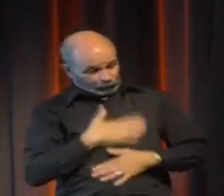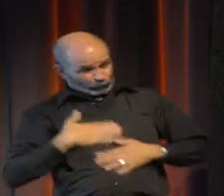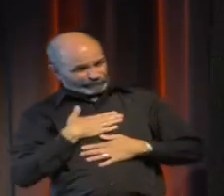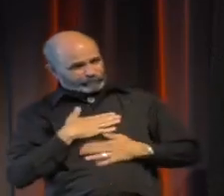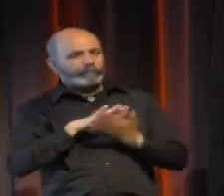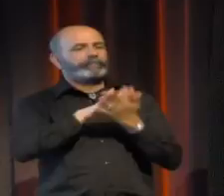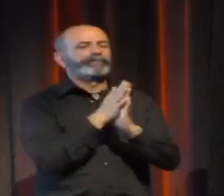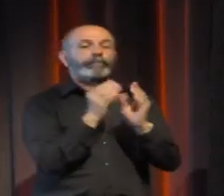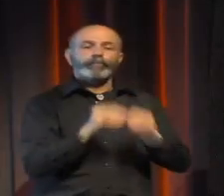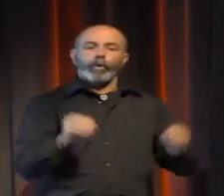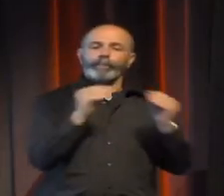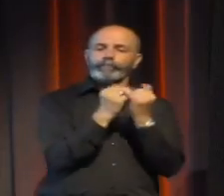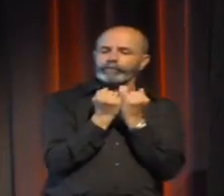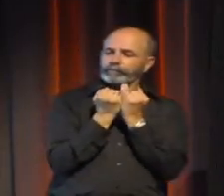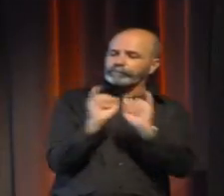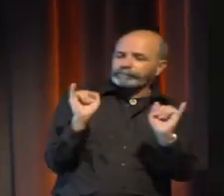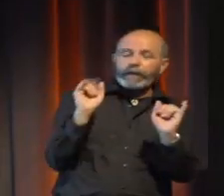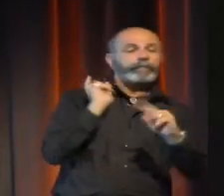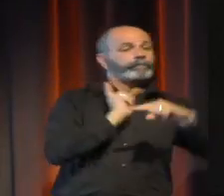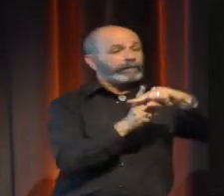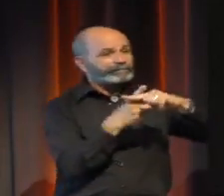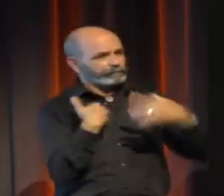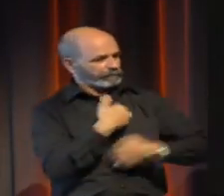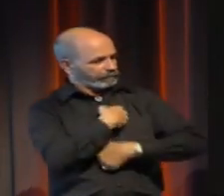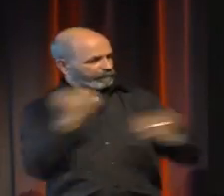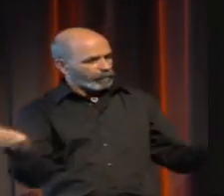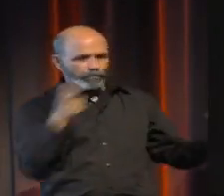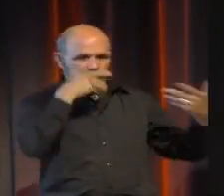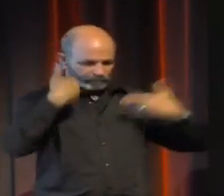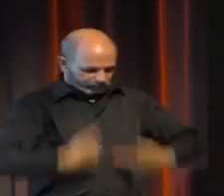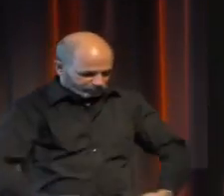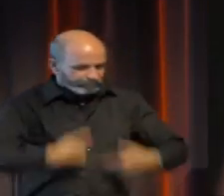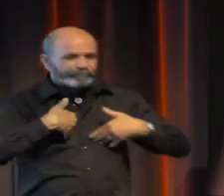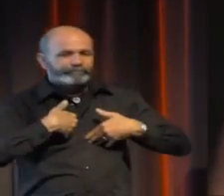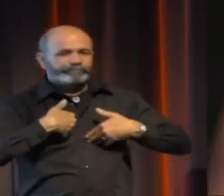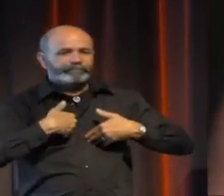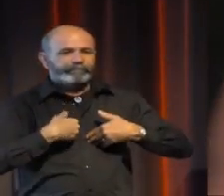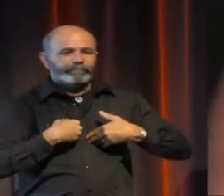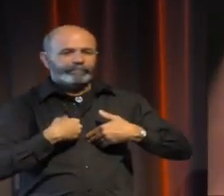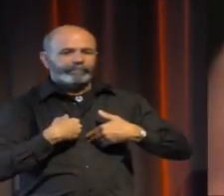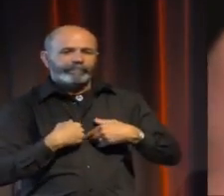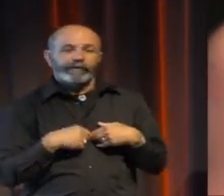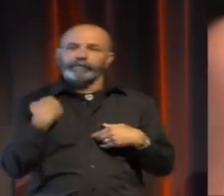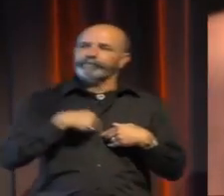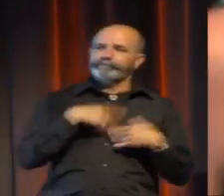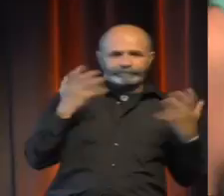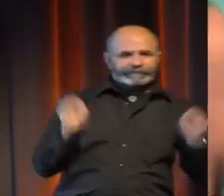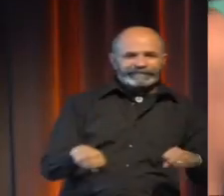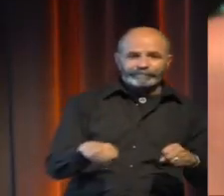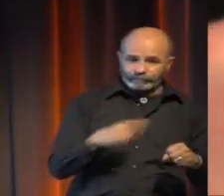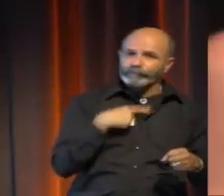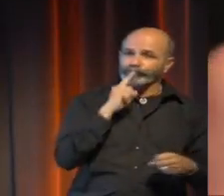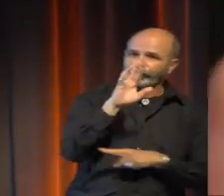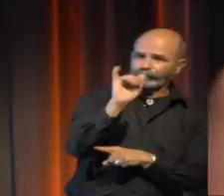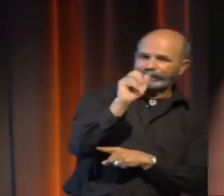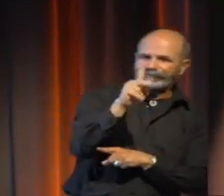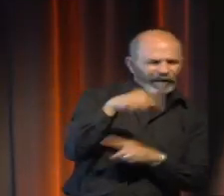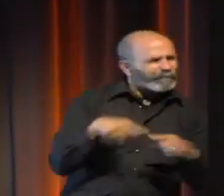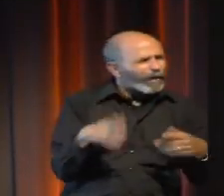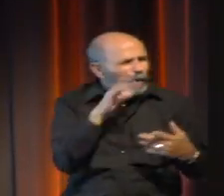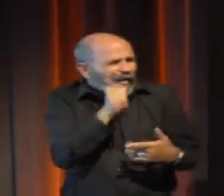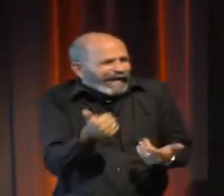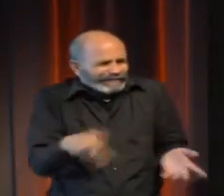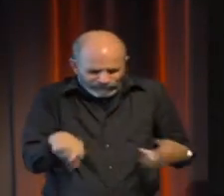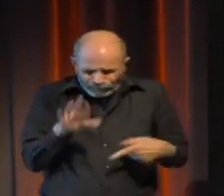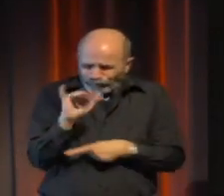these opportunities, and in many cases these risks that we have available to us, we have the opportunity to change how we view